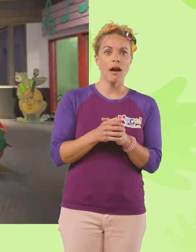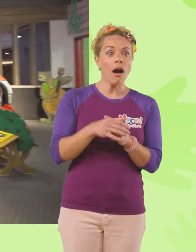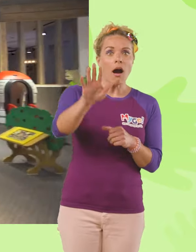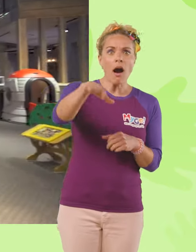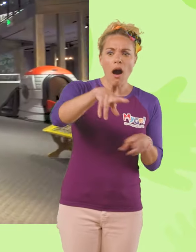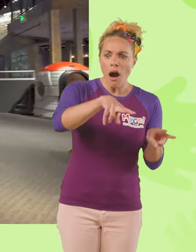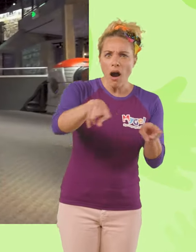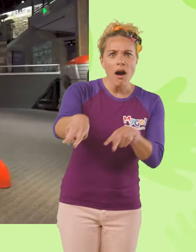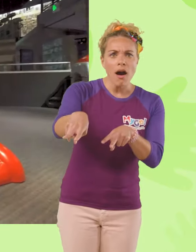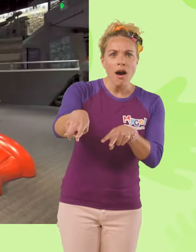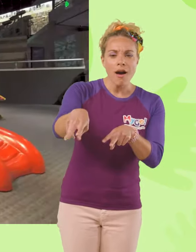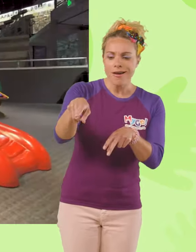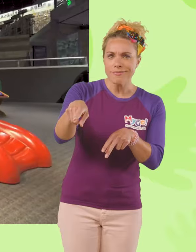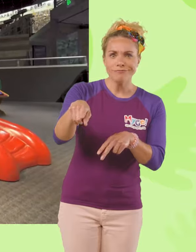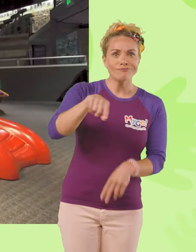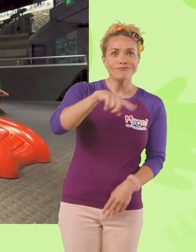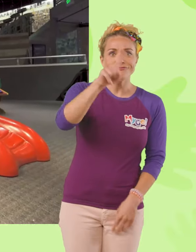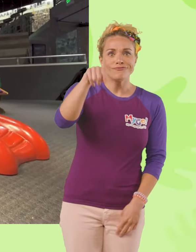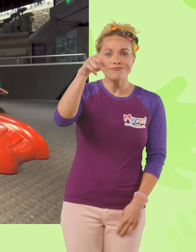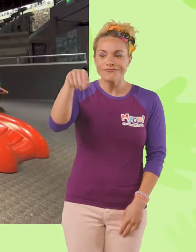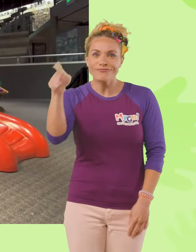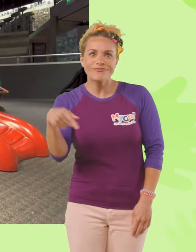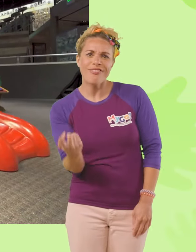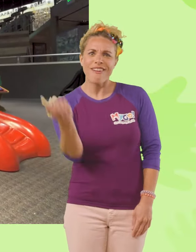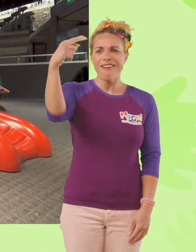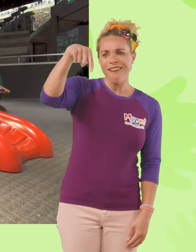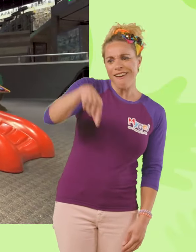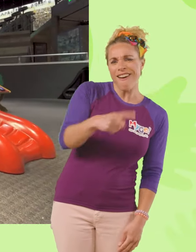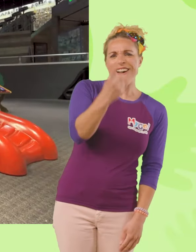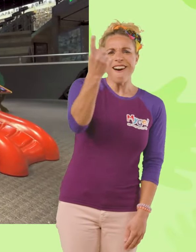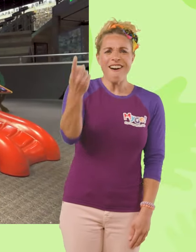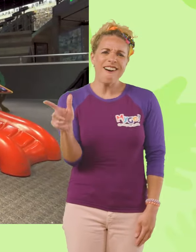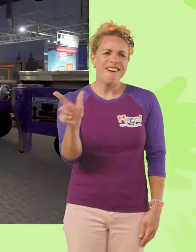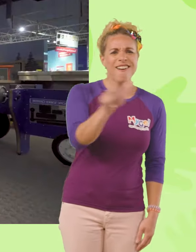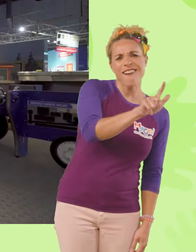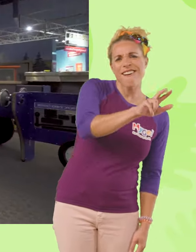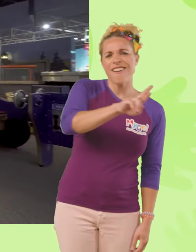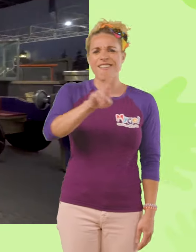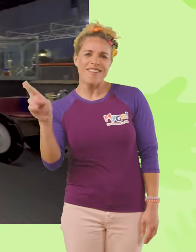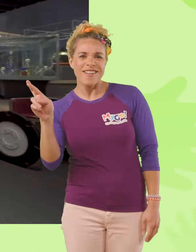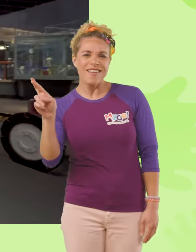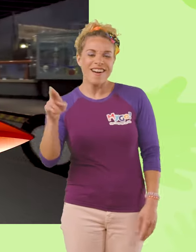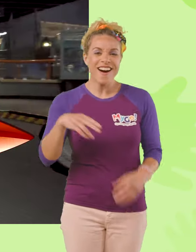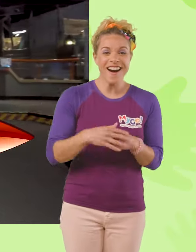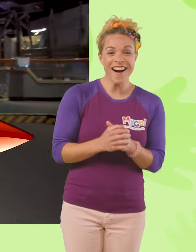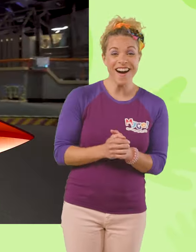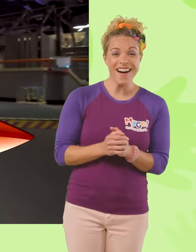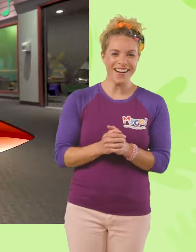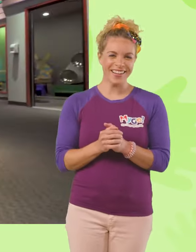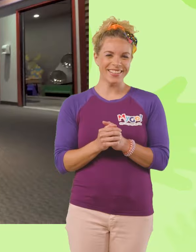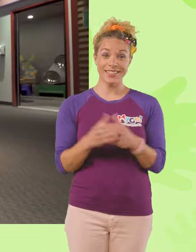Whoa, look at this. It's a bunch of spirals, ups, downs, lefts, and